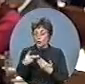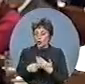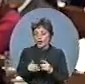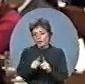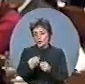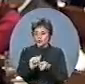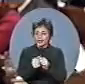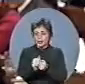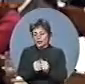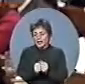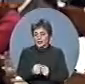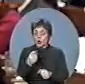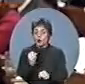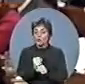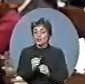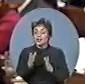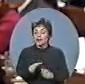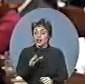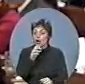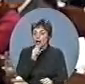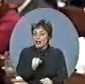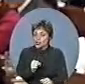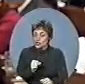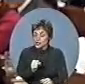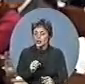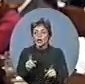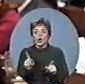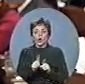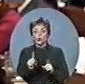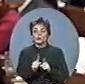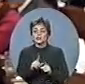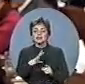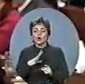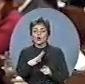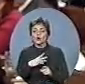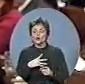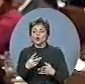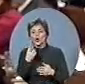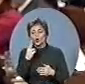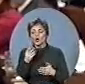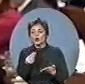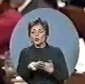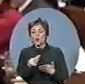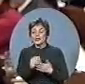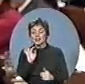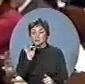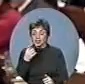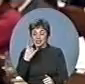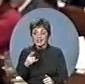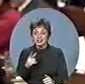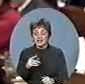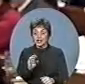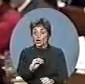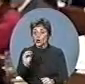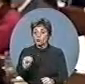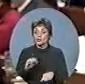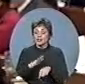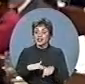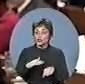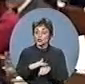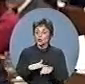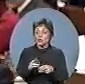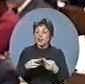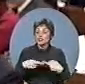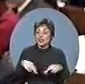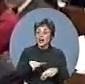Speaker, in areas of high unemployment. And in this case, Mr. Speaker, I can guarantee the member that this is a fair process